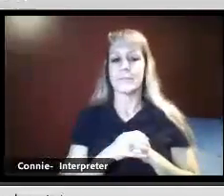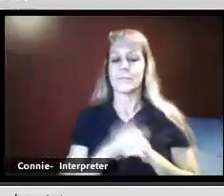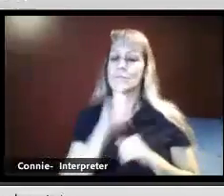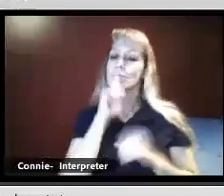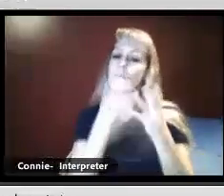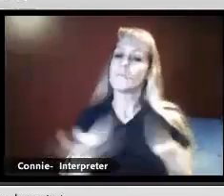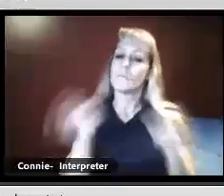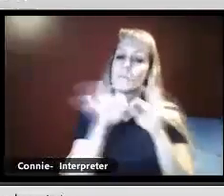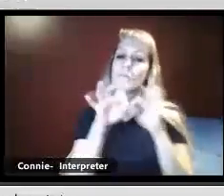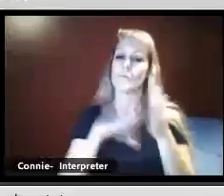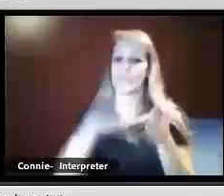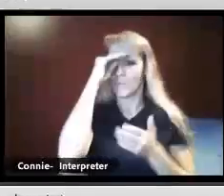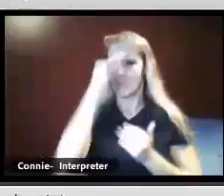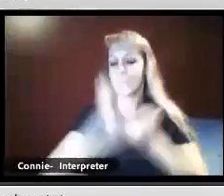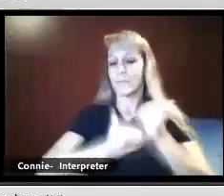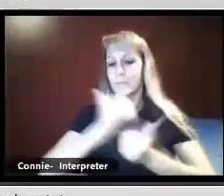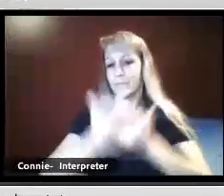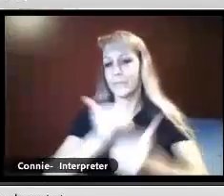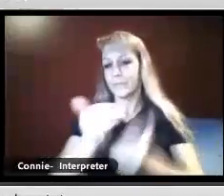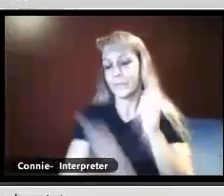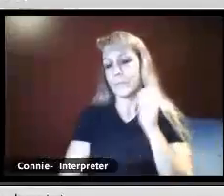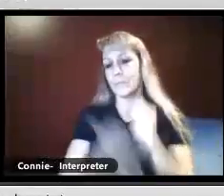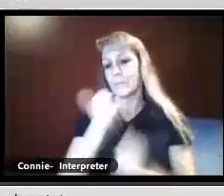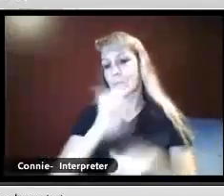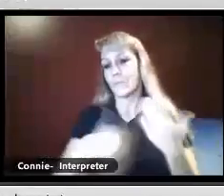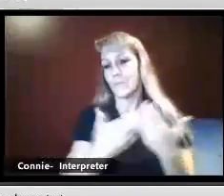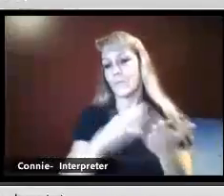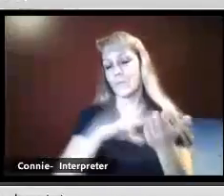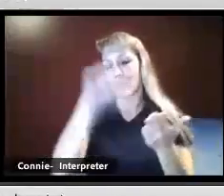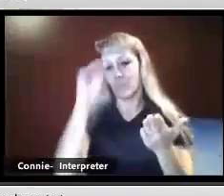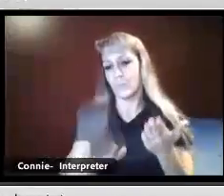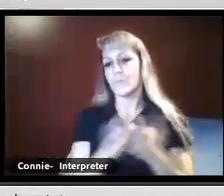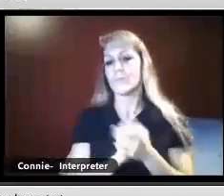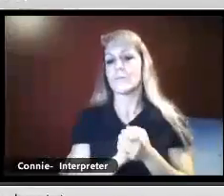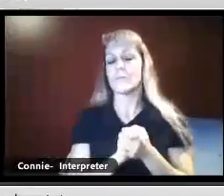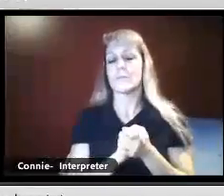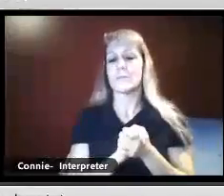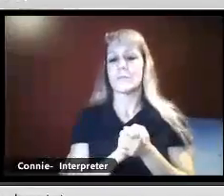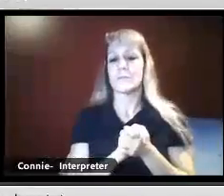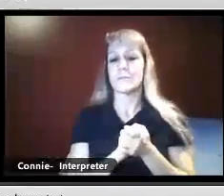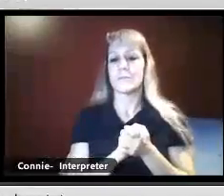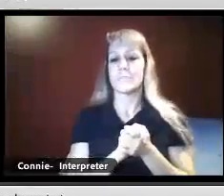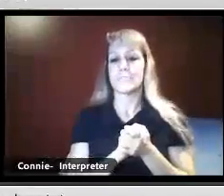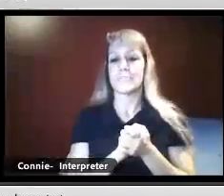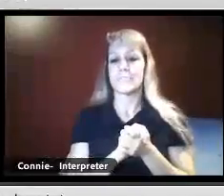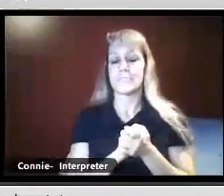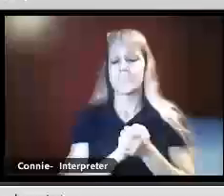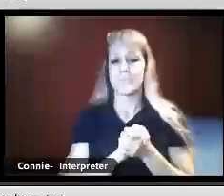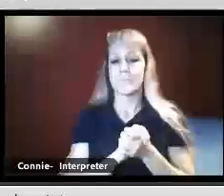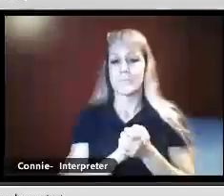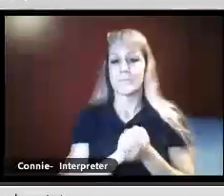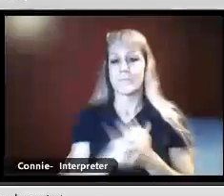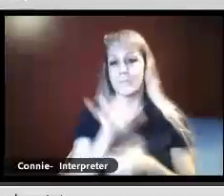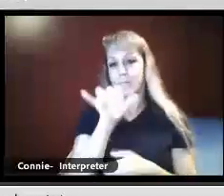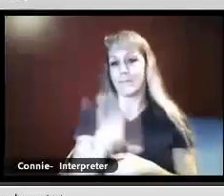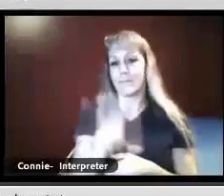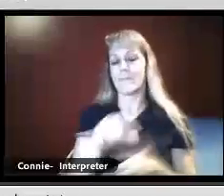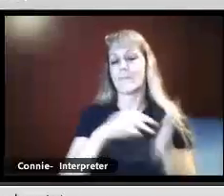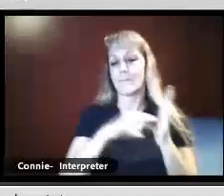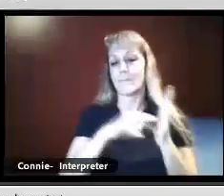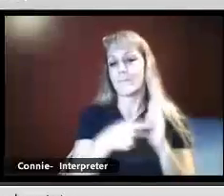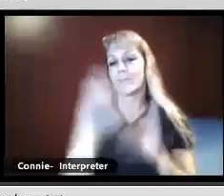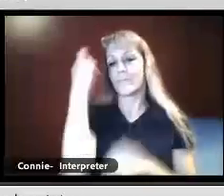learning processes of most or all students. And that is the purpose of this